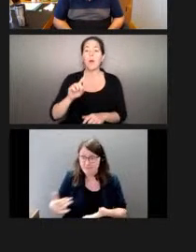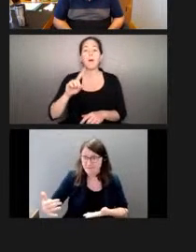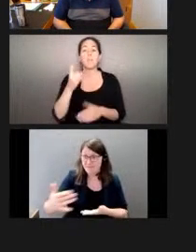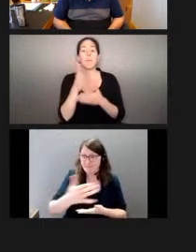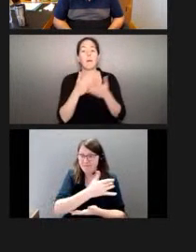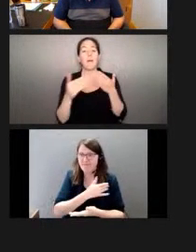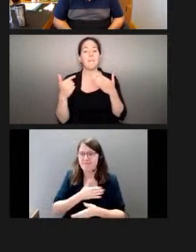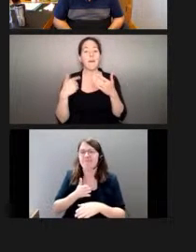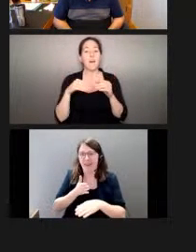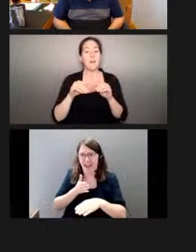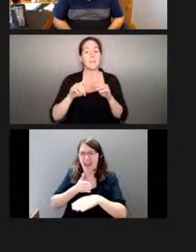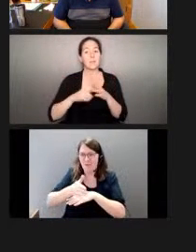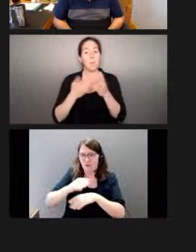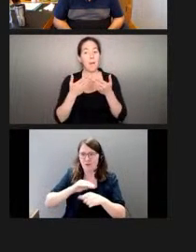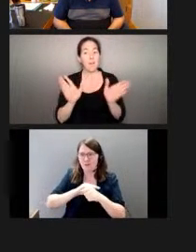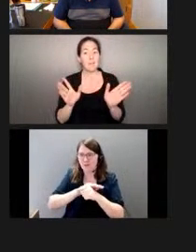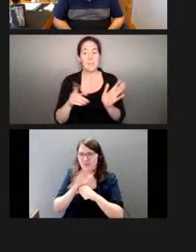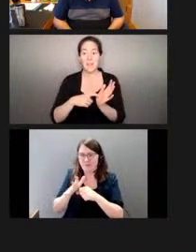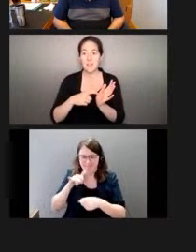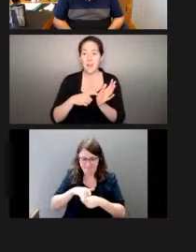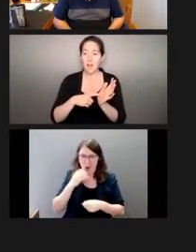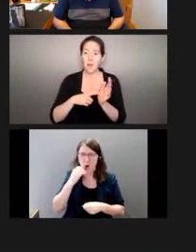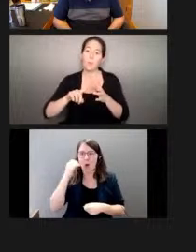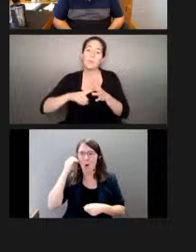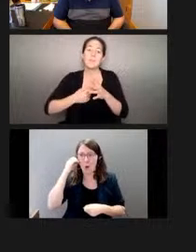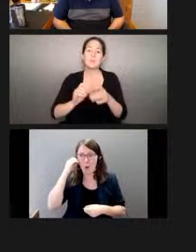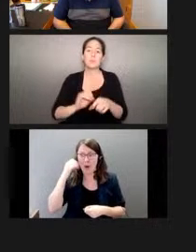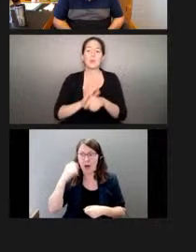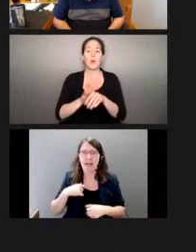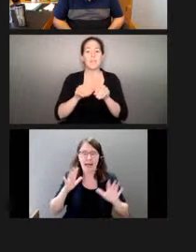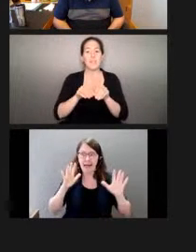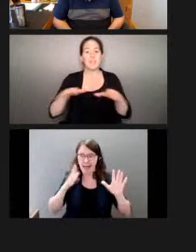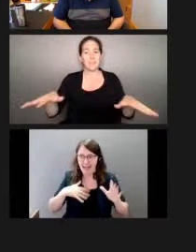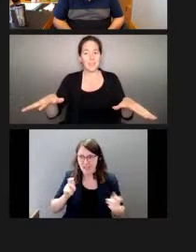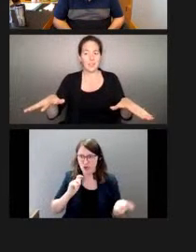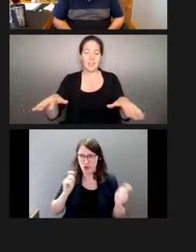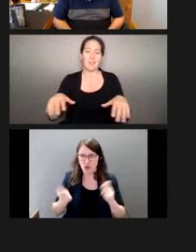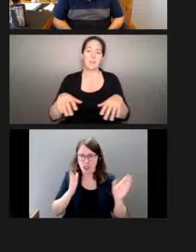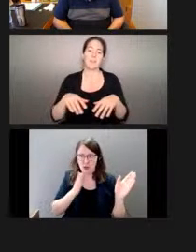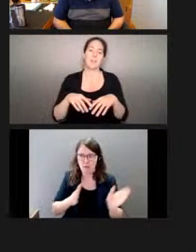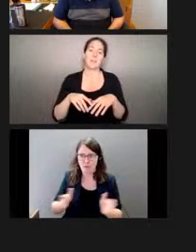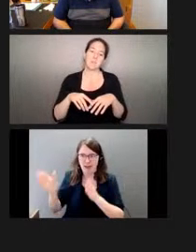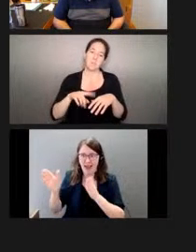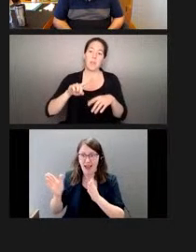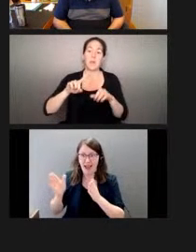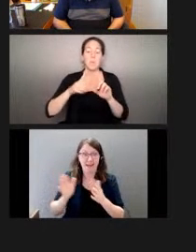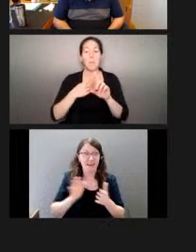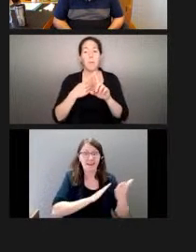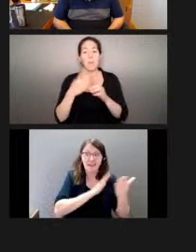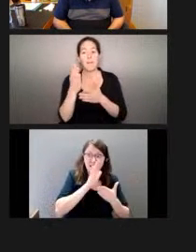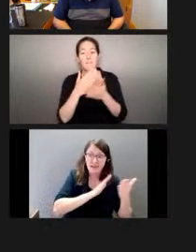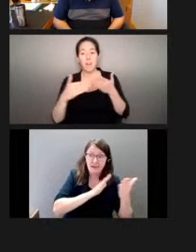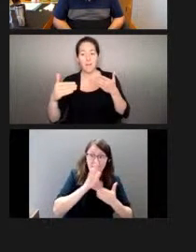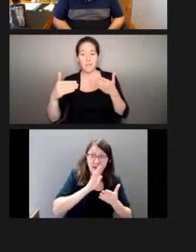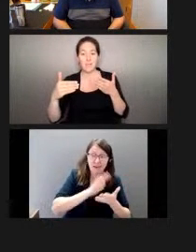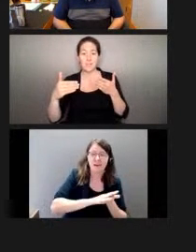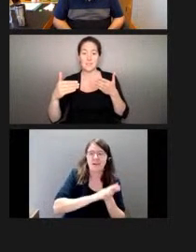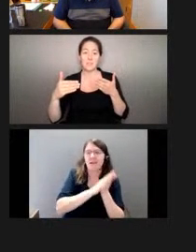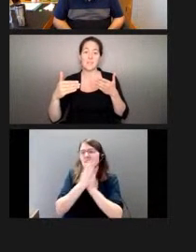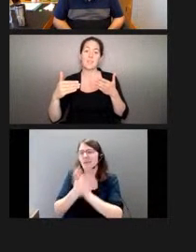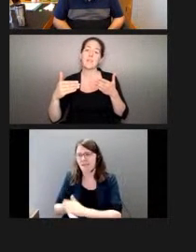such, our entire engagement series 1 had to shift to a completely online based engagement and